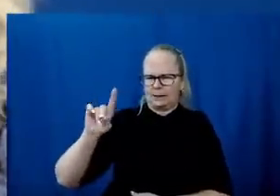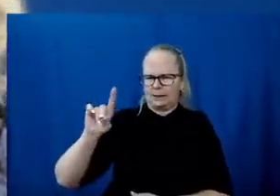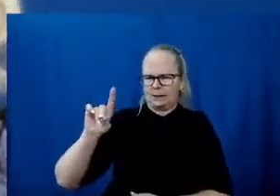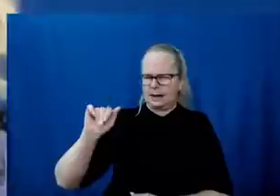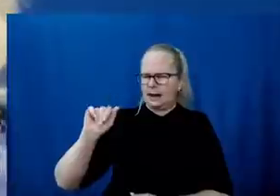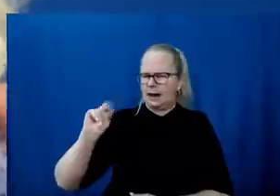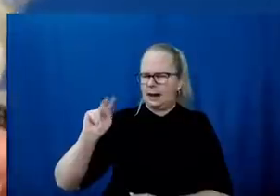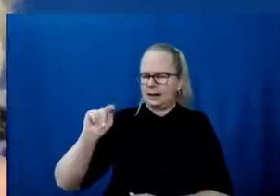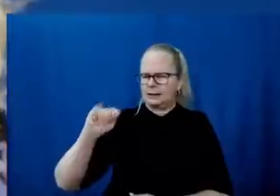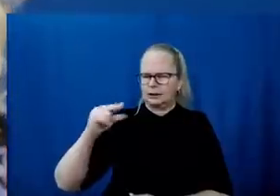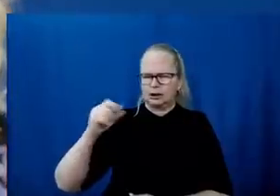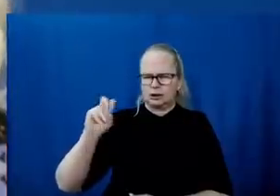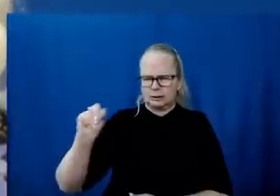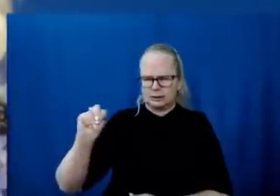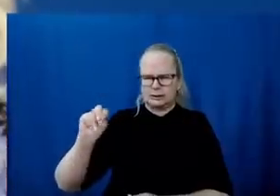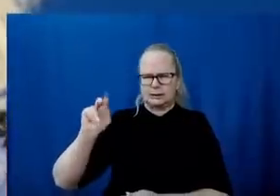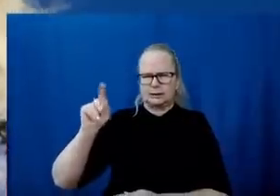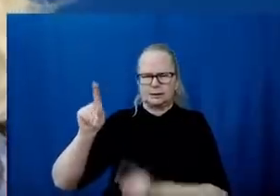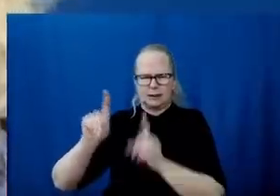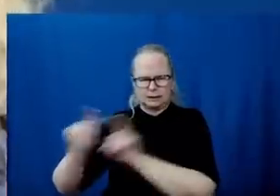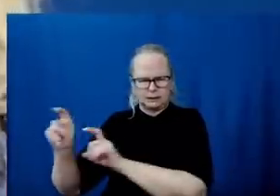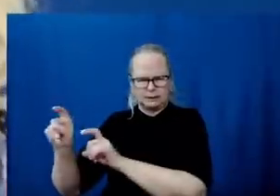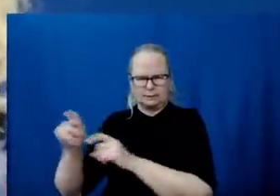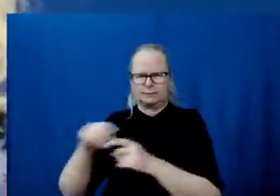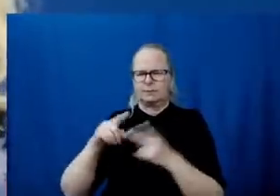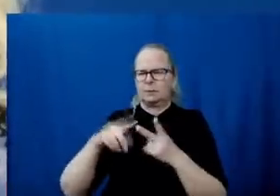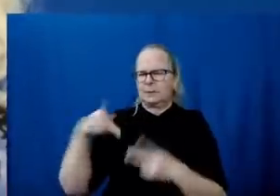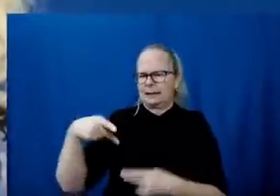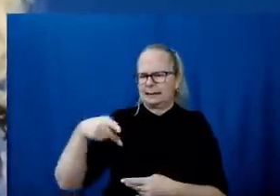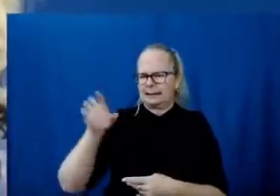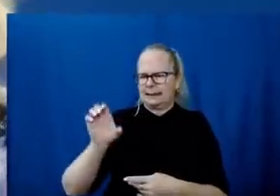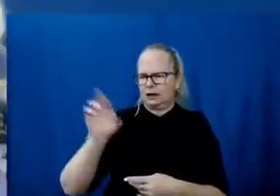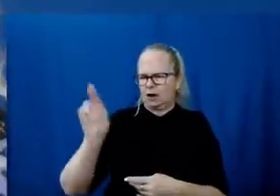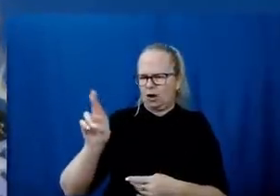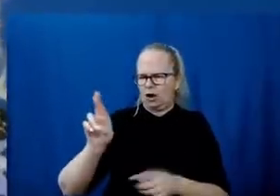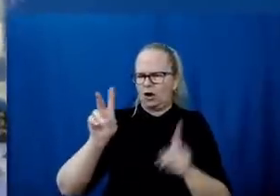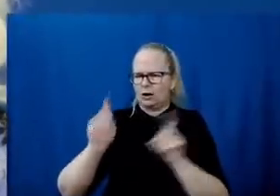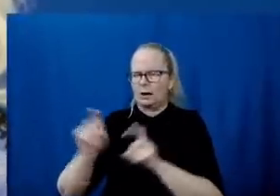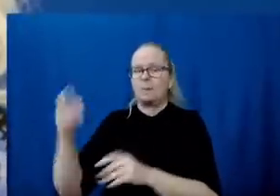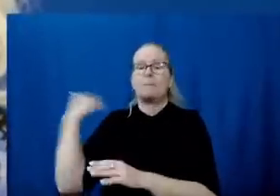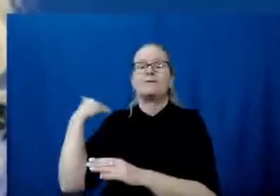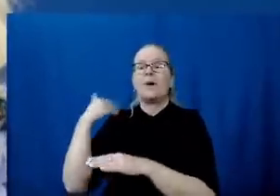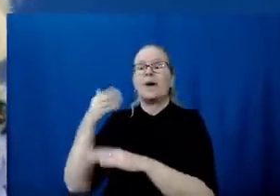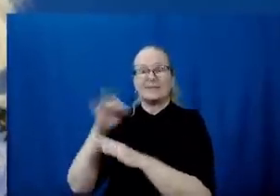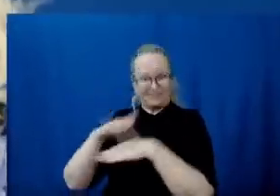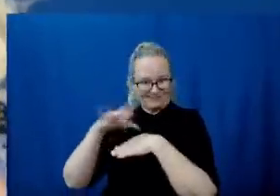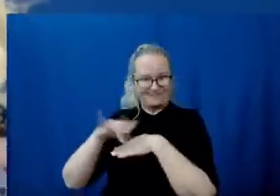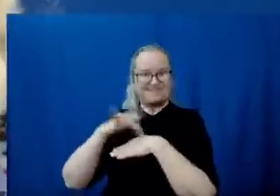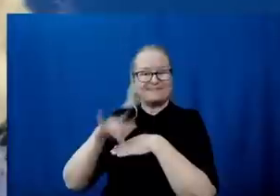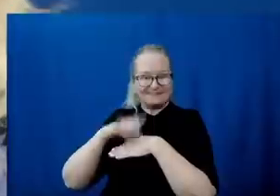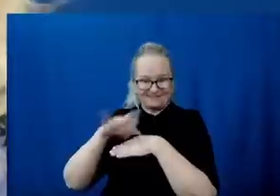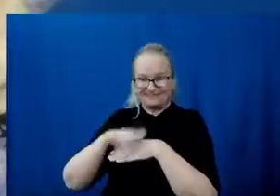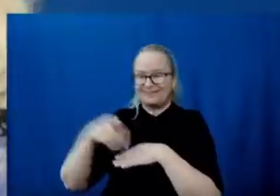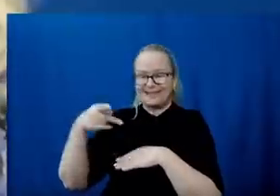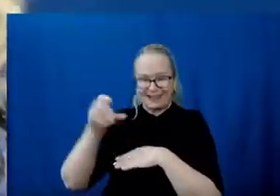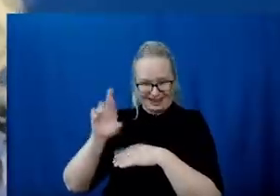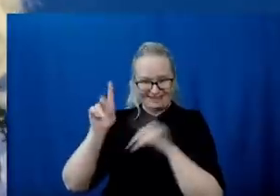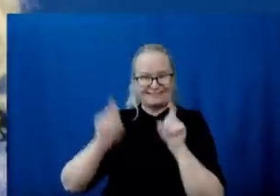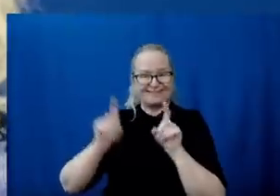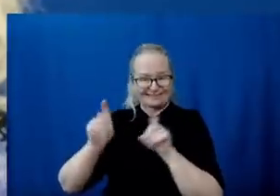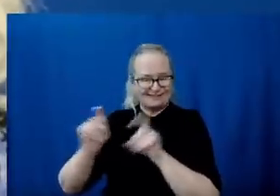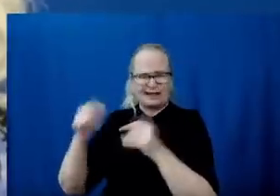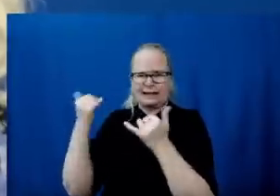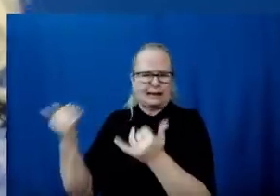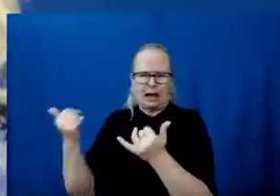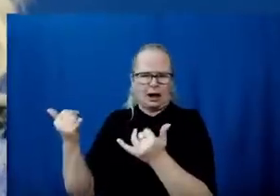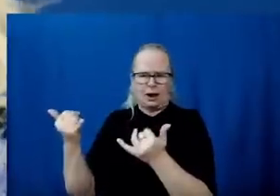testing, those at-home testing kits, as well as PCR testing that was previously available through the COVID-19 testing centers throughout